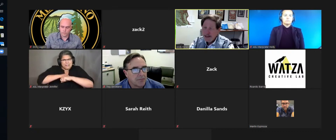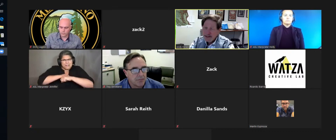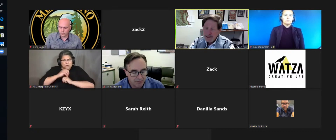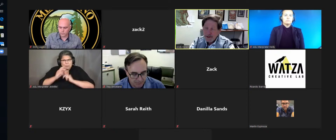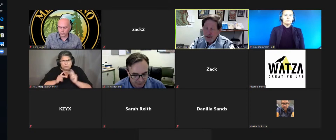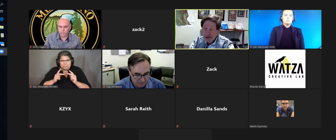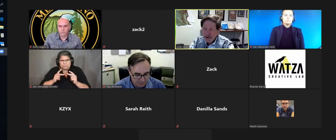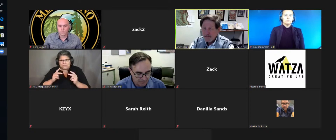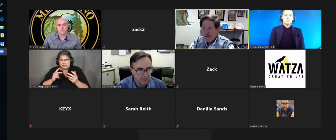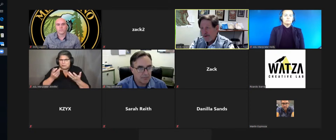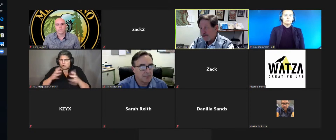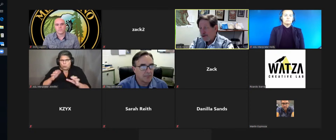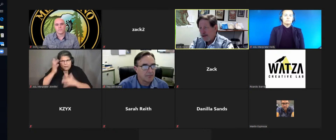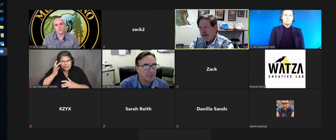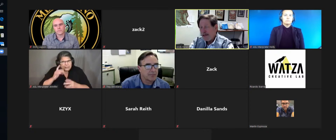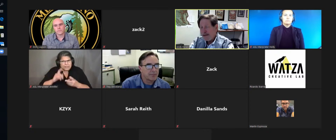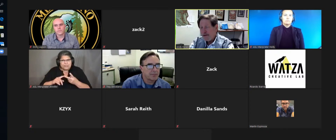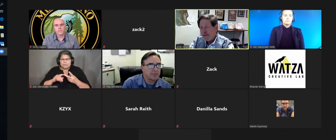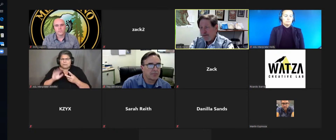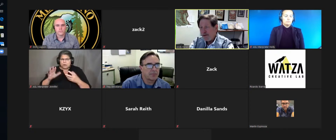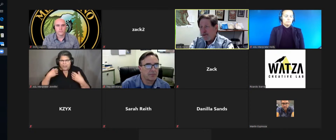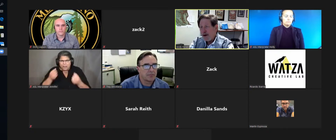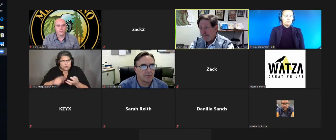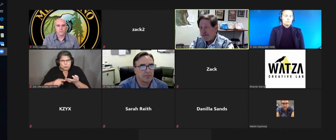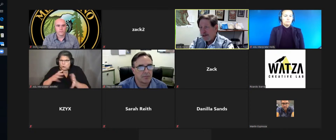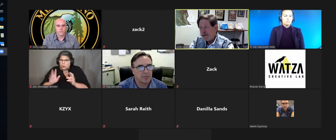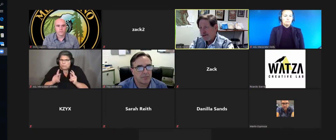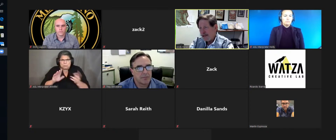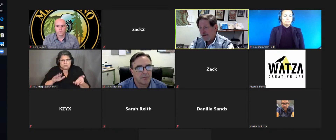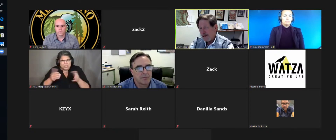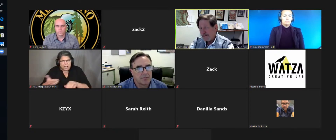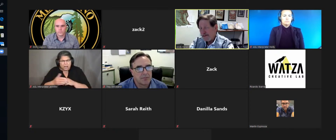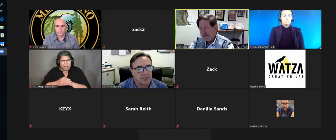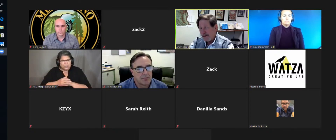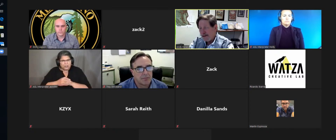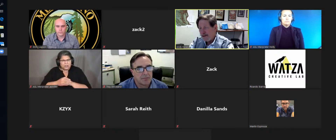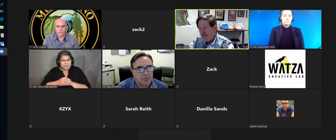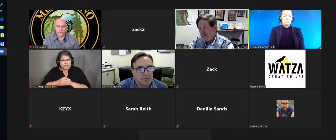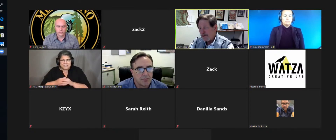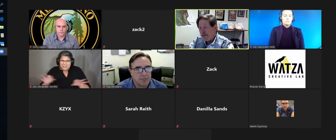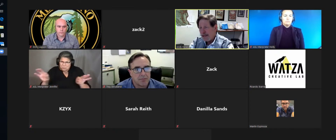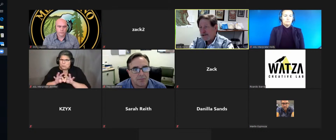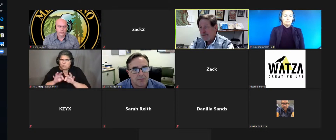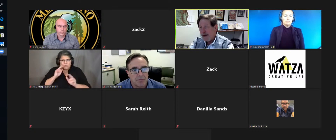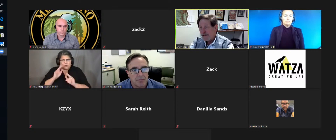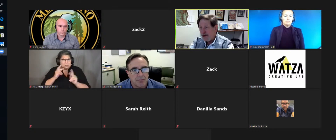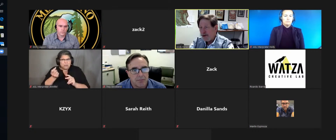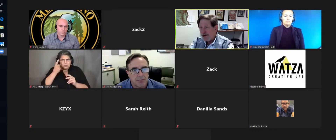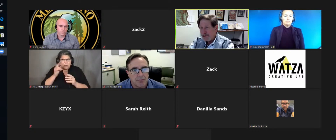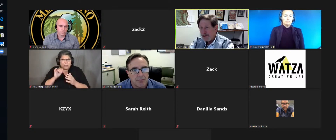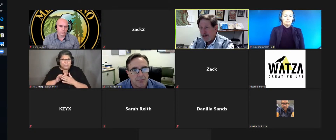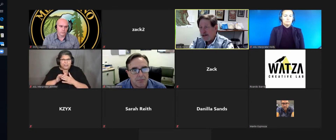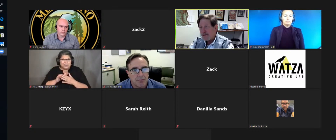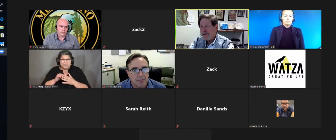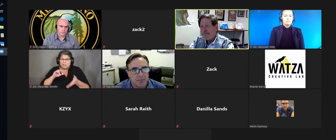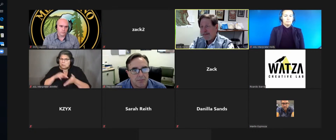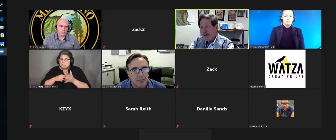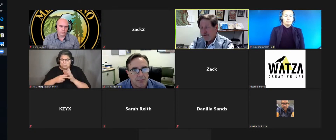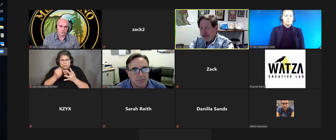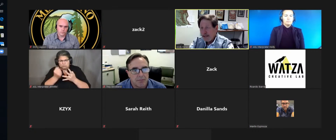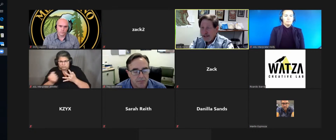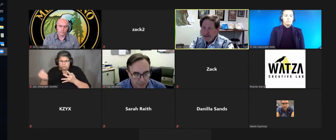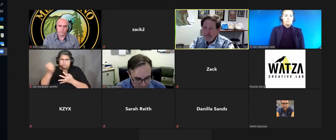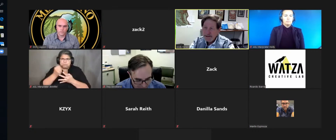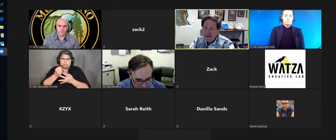and that can be long-term effects. So, we want people to understand that the whether we get turned back to orange or not,